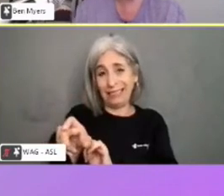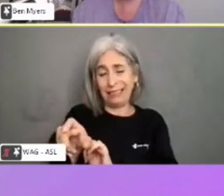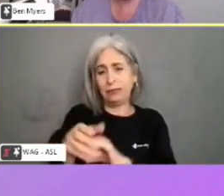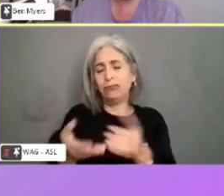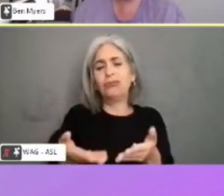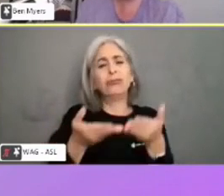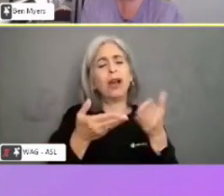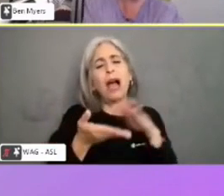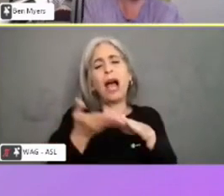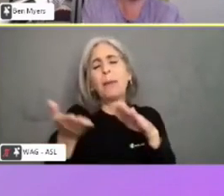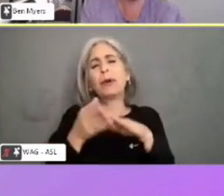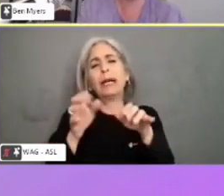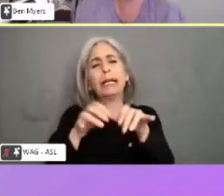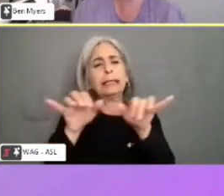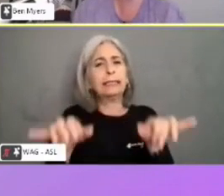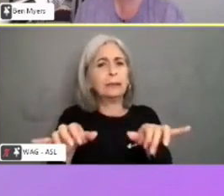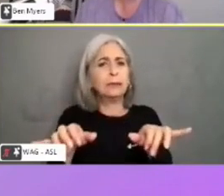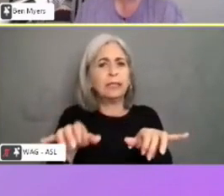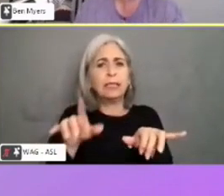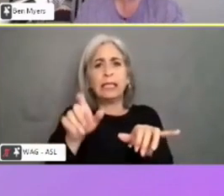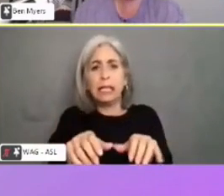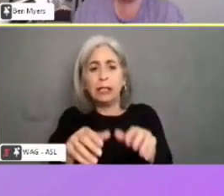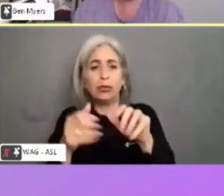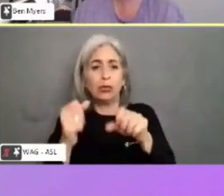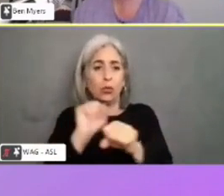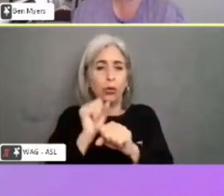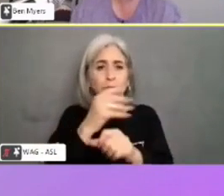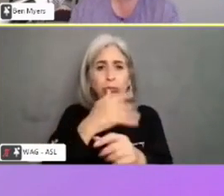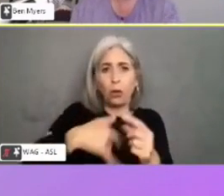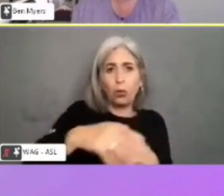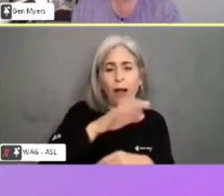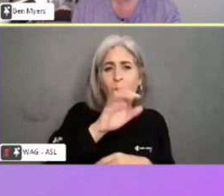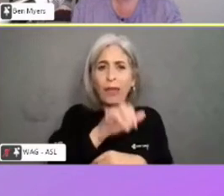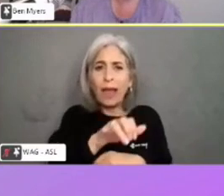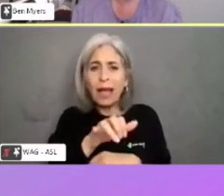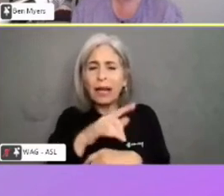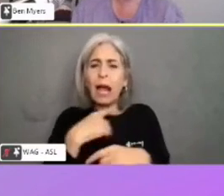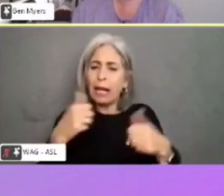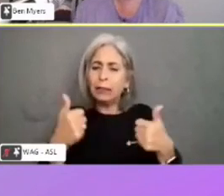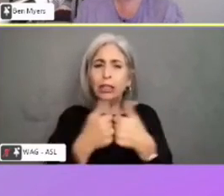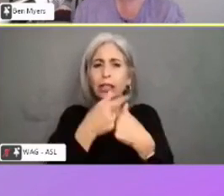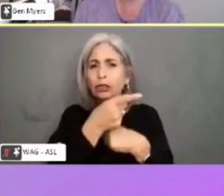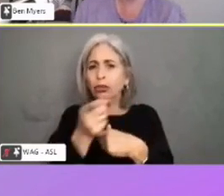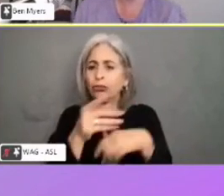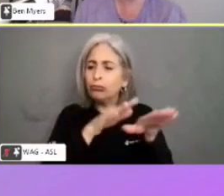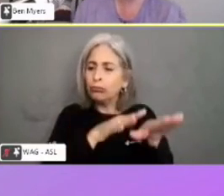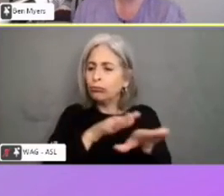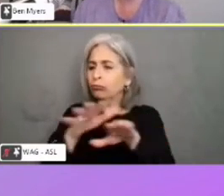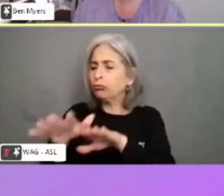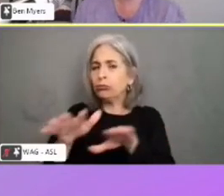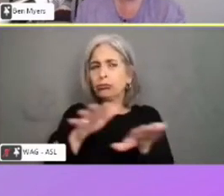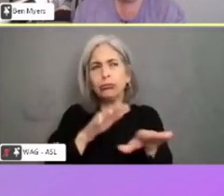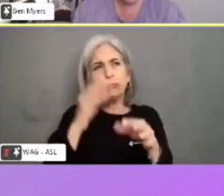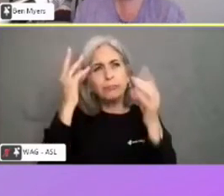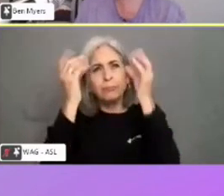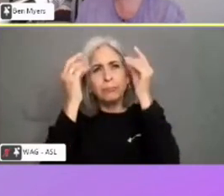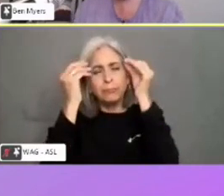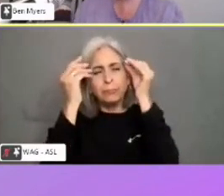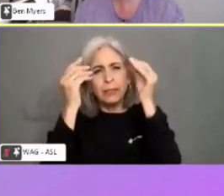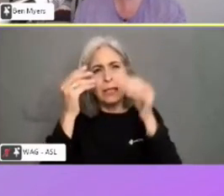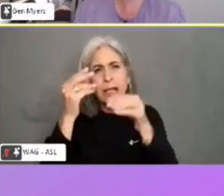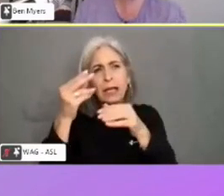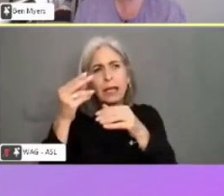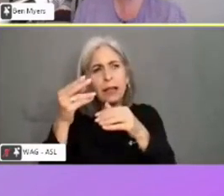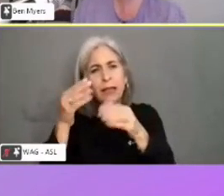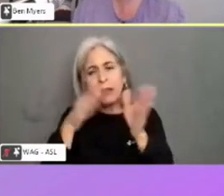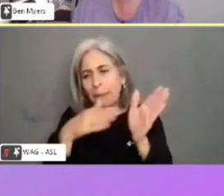systems, screen readers, they still have to work around that. And so I would challenge you to take some time and think through, what are the hacks, the